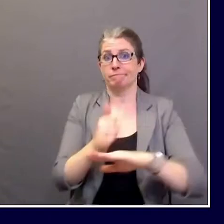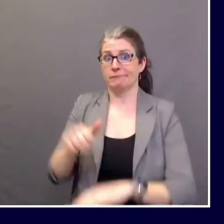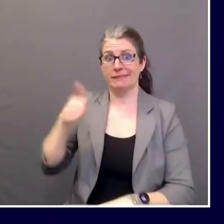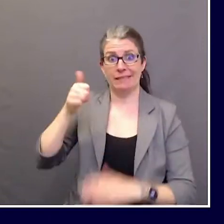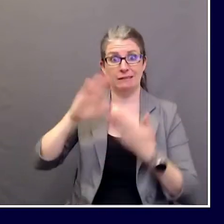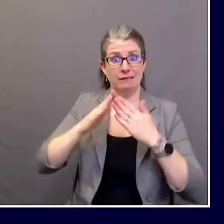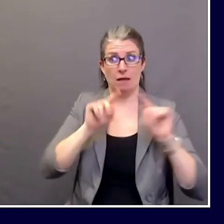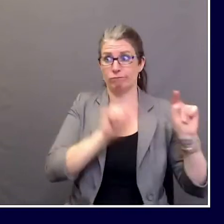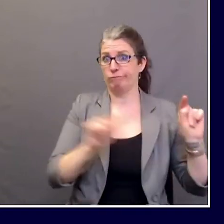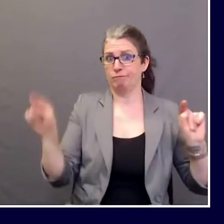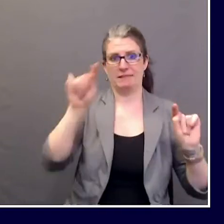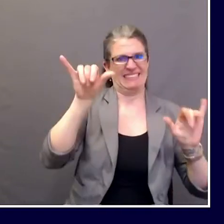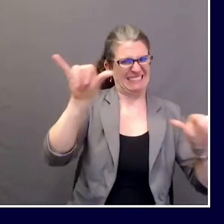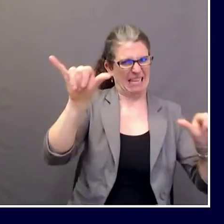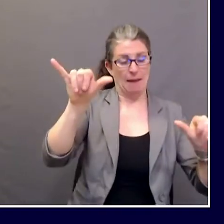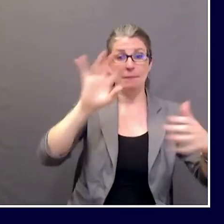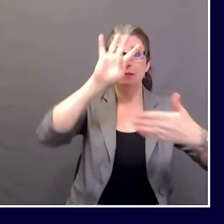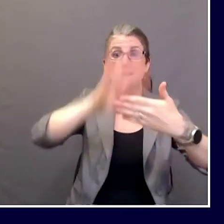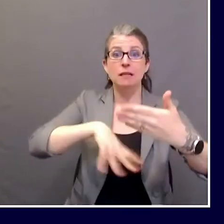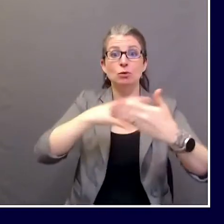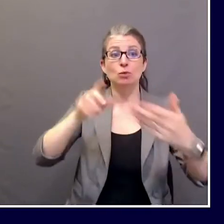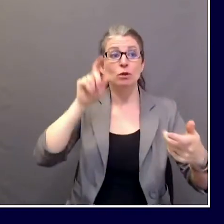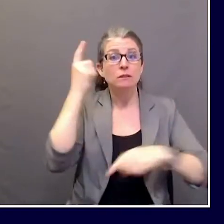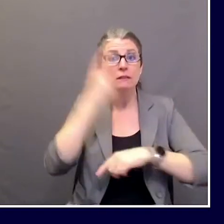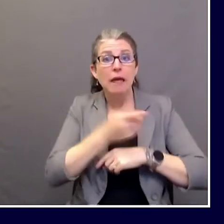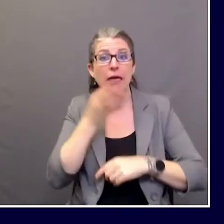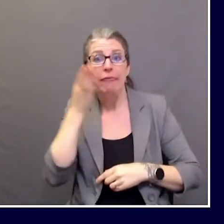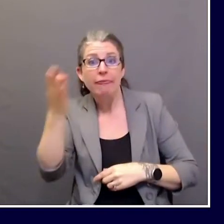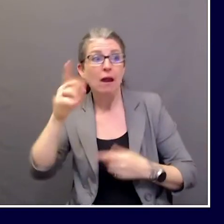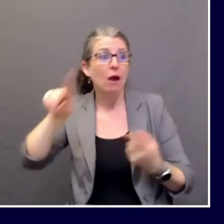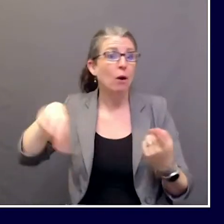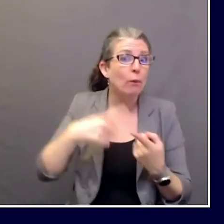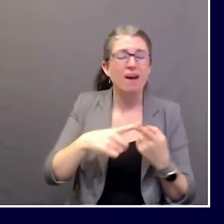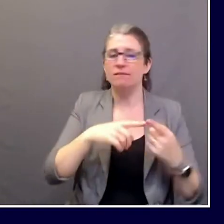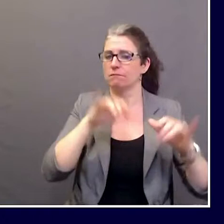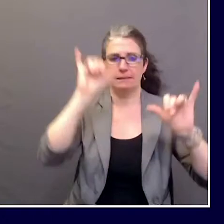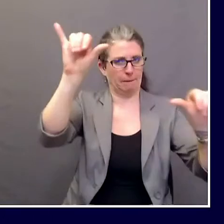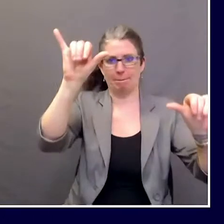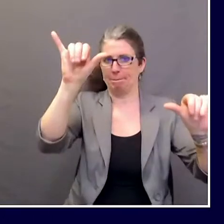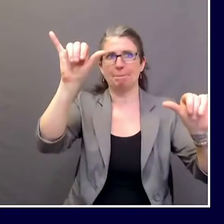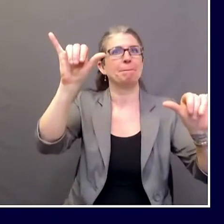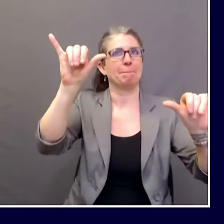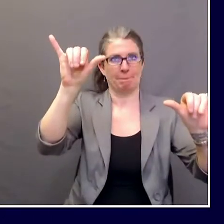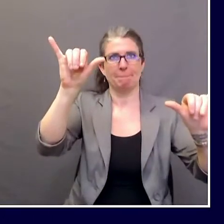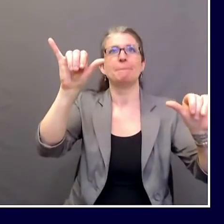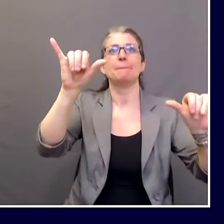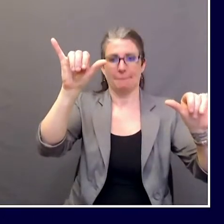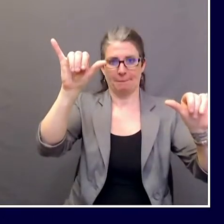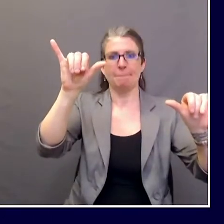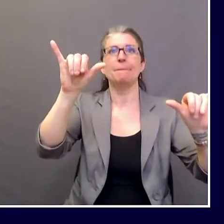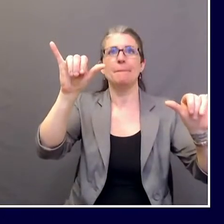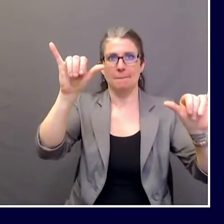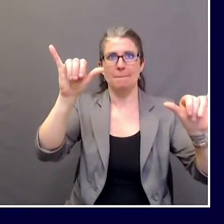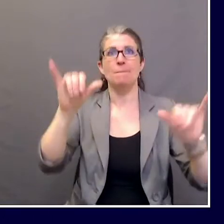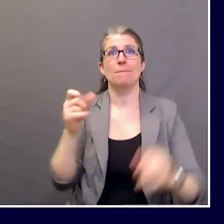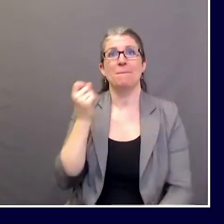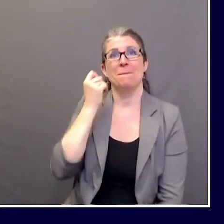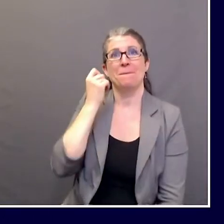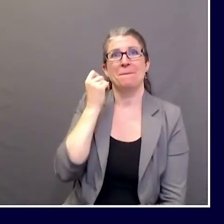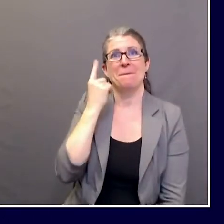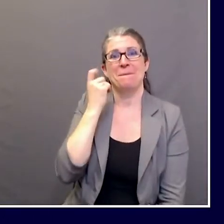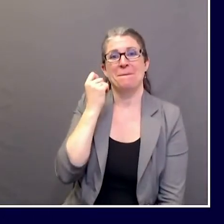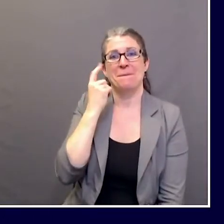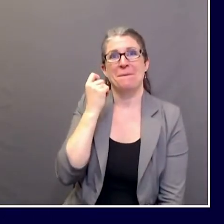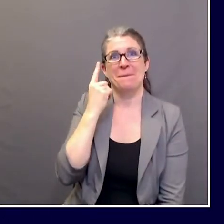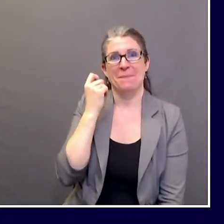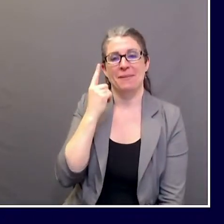schedule that we'd previously announced. Of course, that raises questions, for example, about getting folks their second doses. We're looking at different ideas